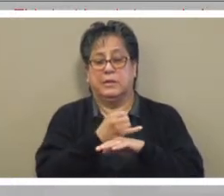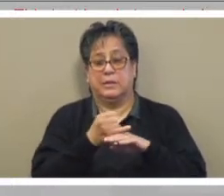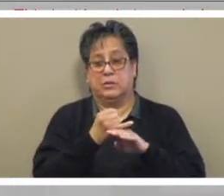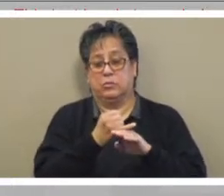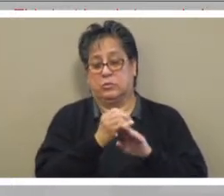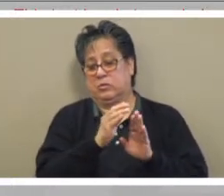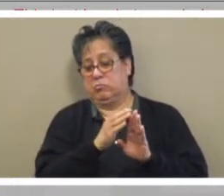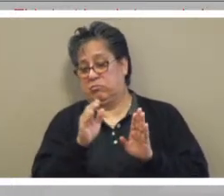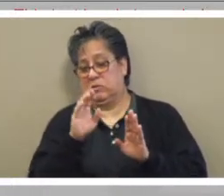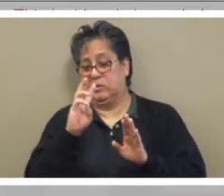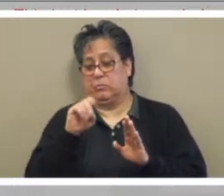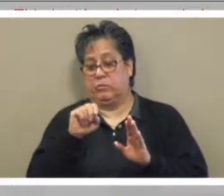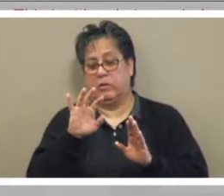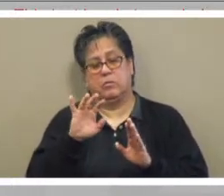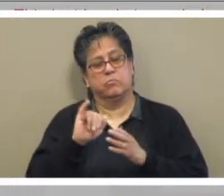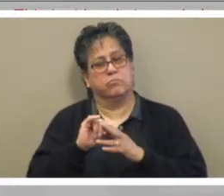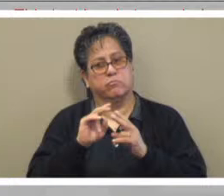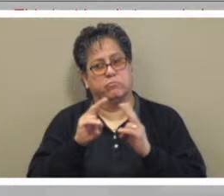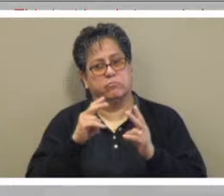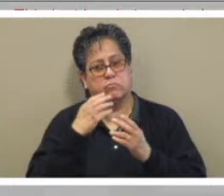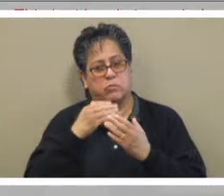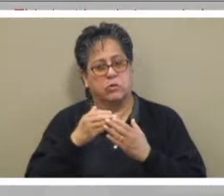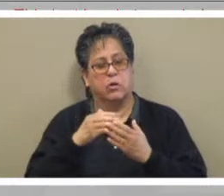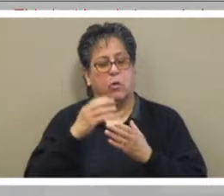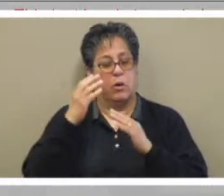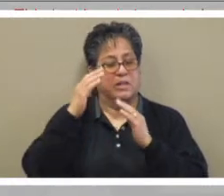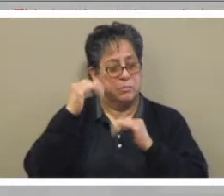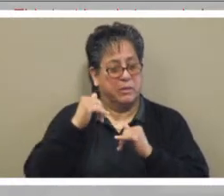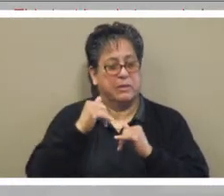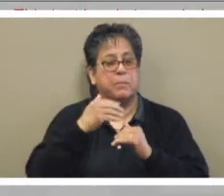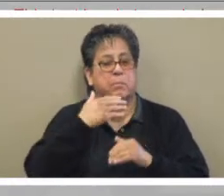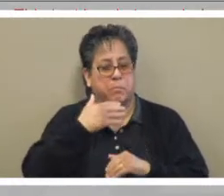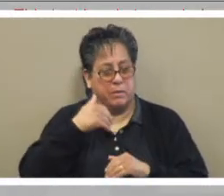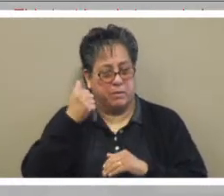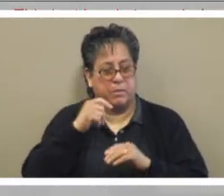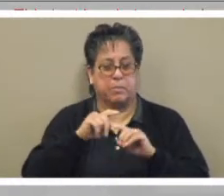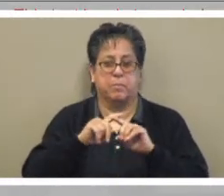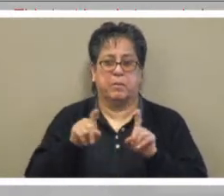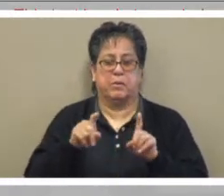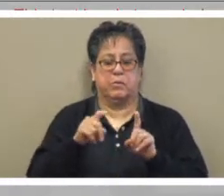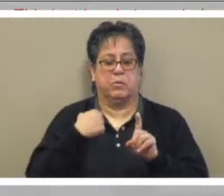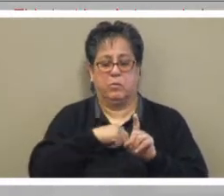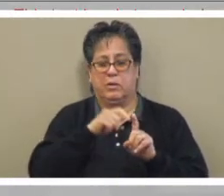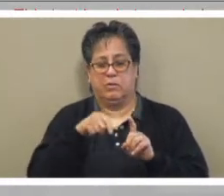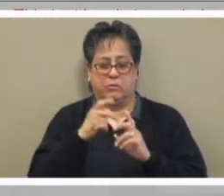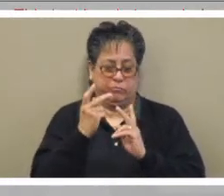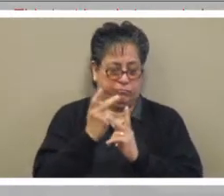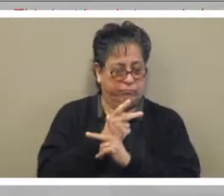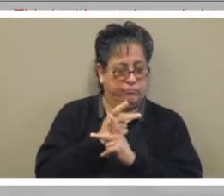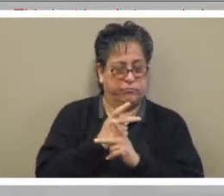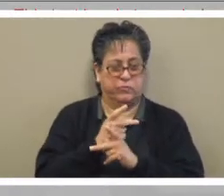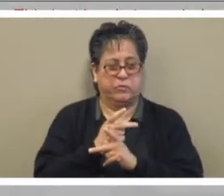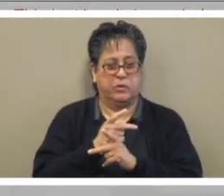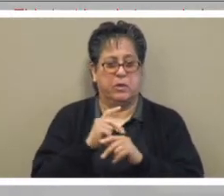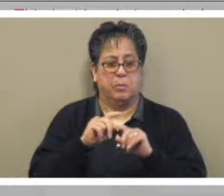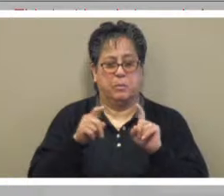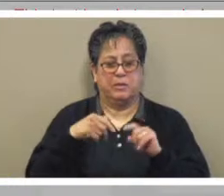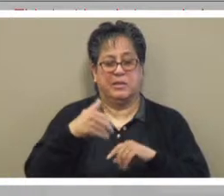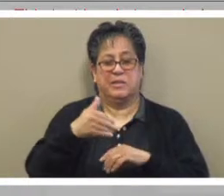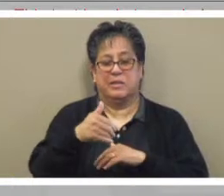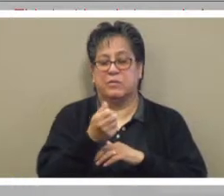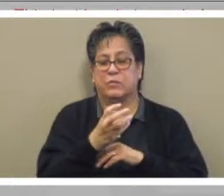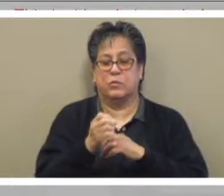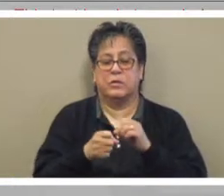right-hand column are very, very conservative. We're expecting much better interest rates. However, for modeling purposes, we like to be very conservative. And so you can see over the next several